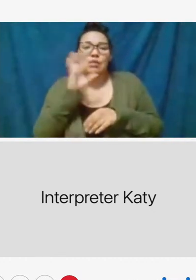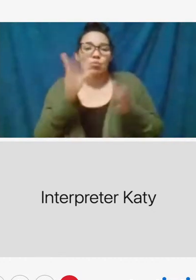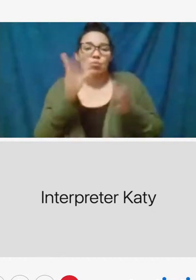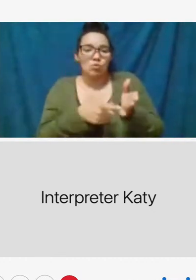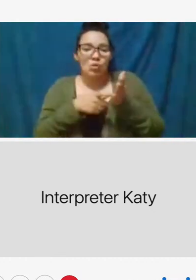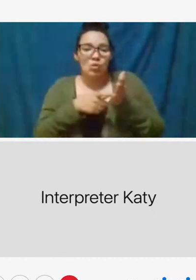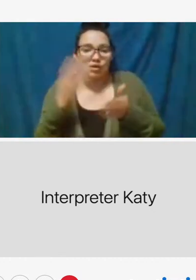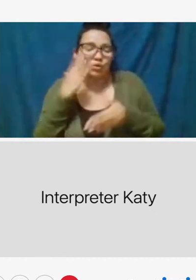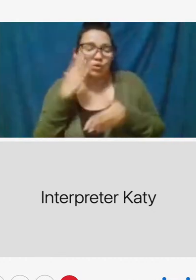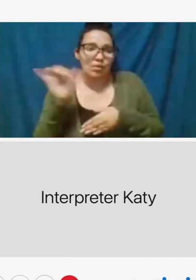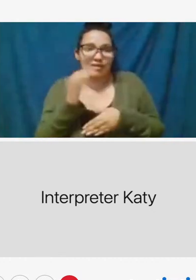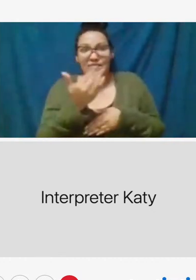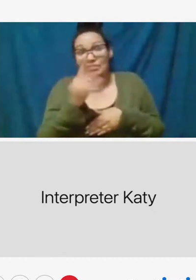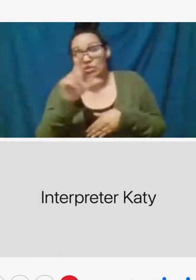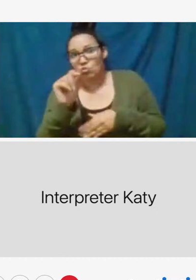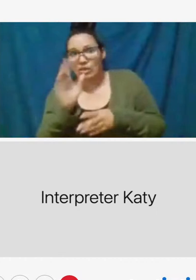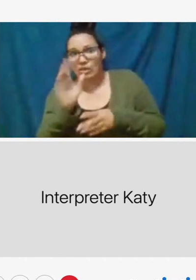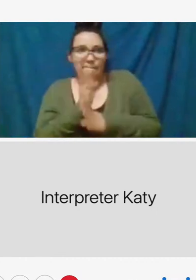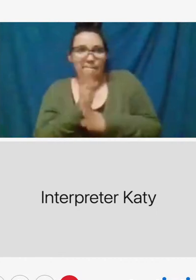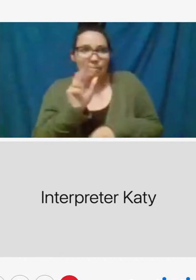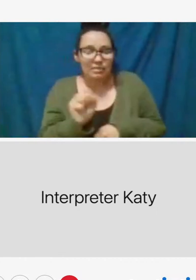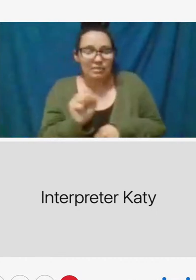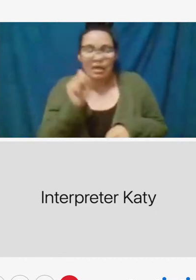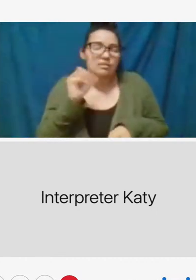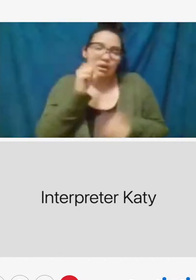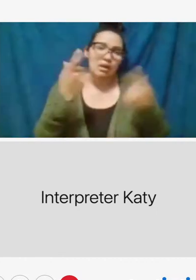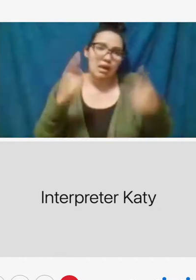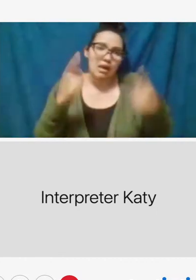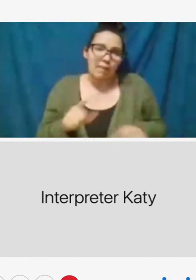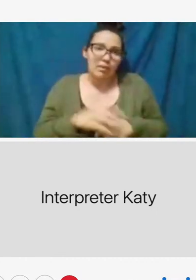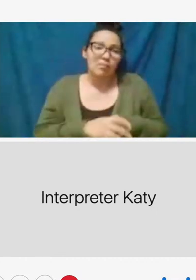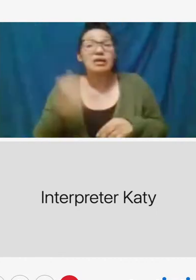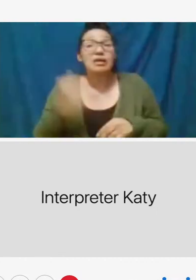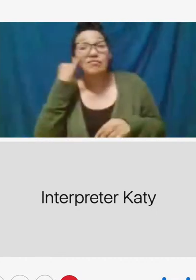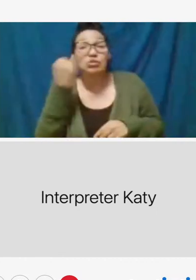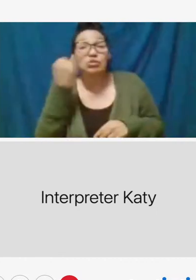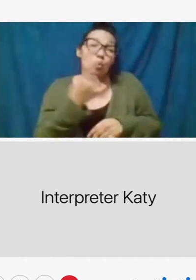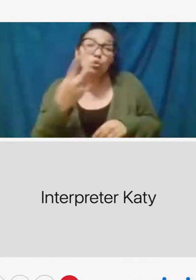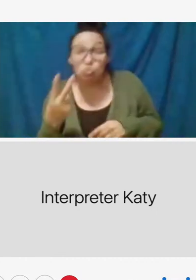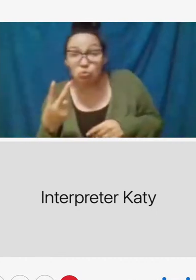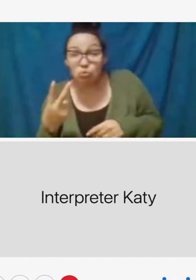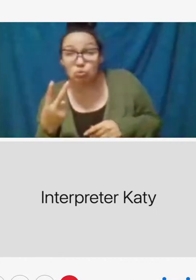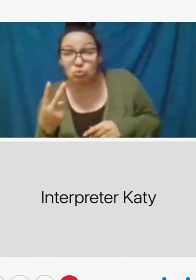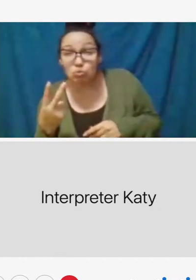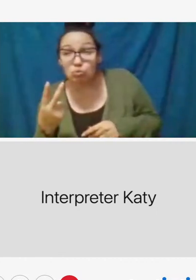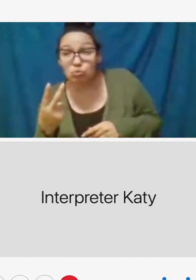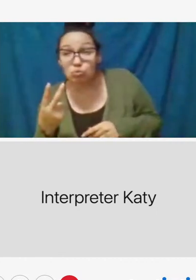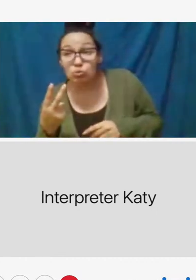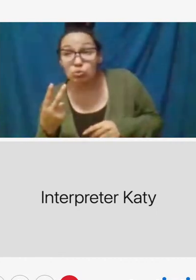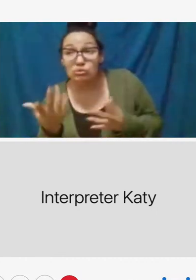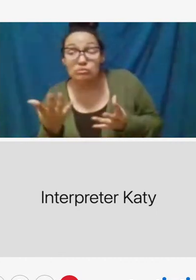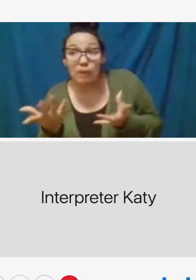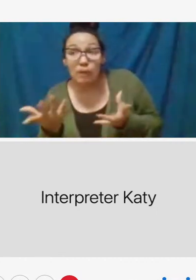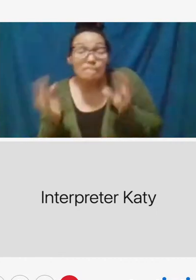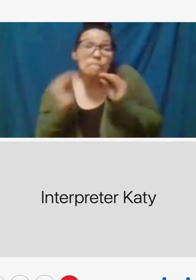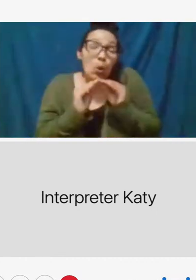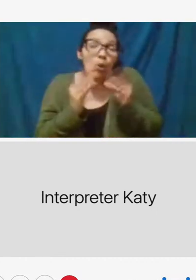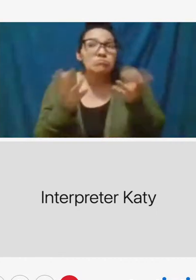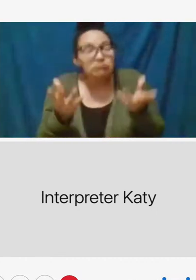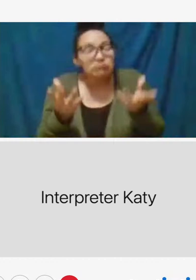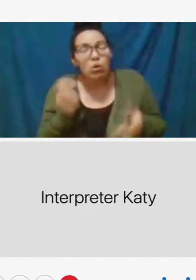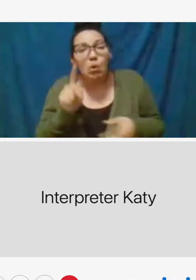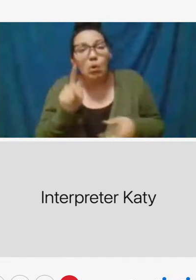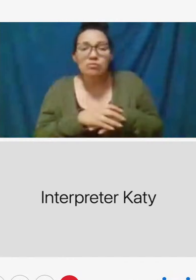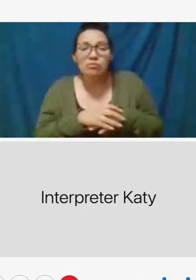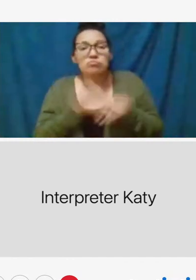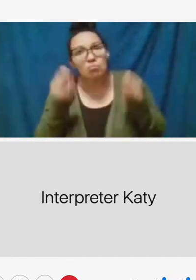buses that's just not going to happen but if it's one or two buses that that's feasible so we're looking at those options but based on what we currently